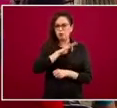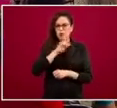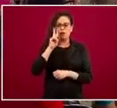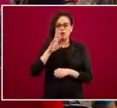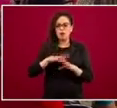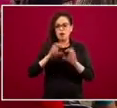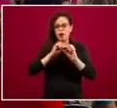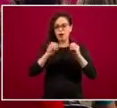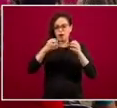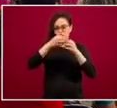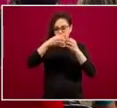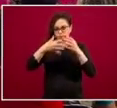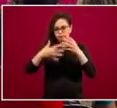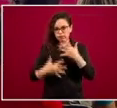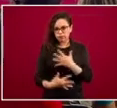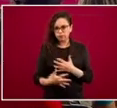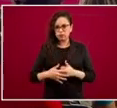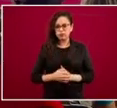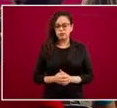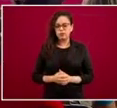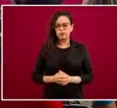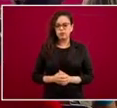Here we can look at a list